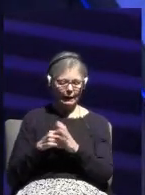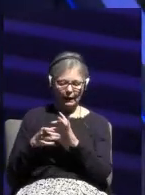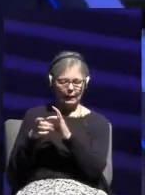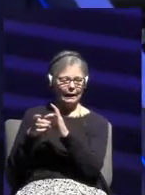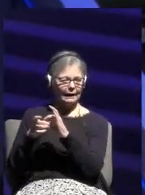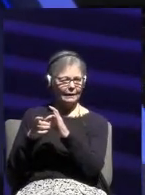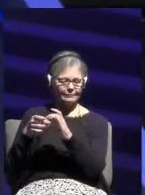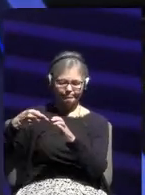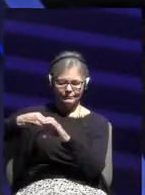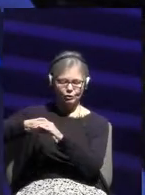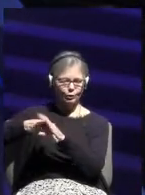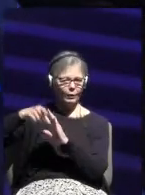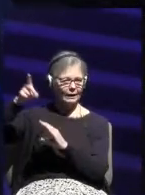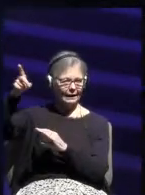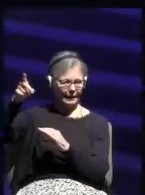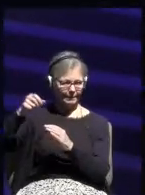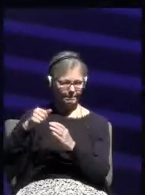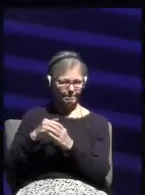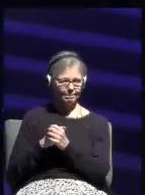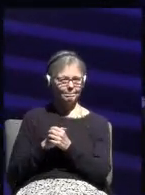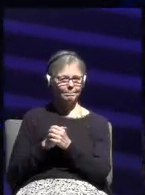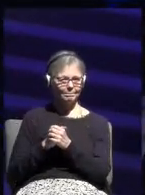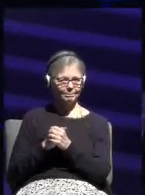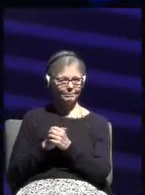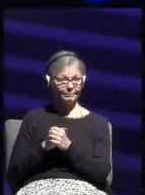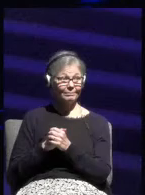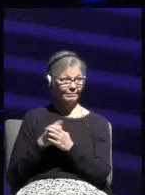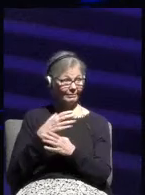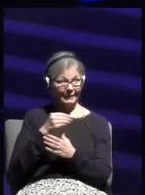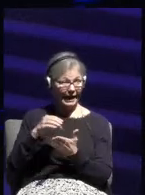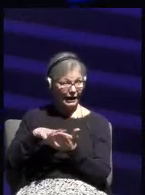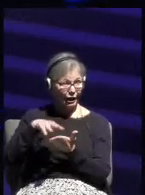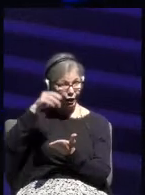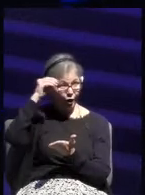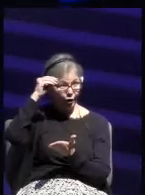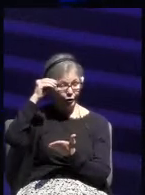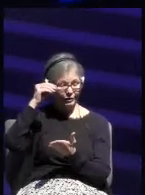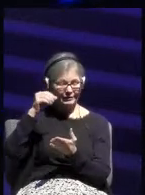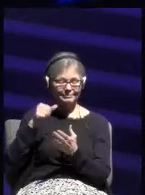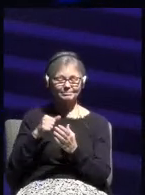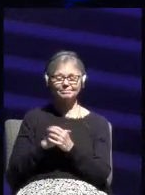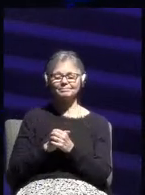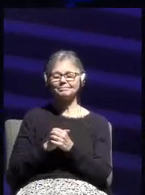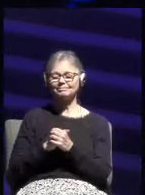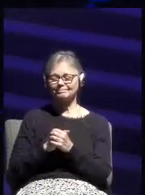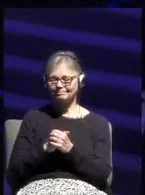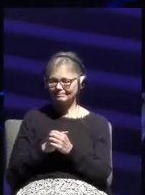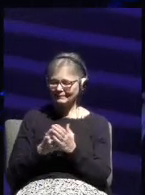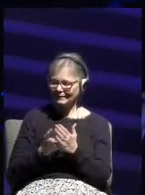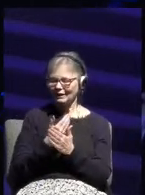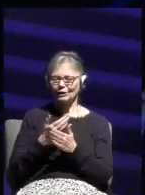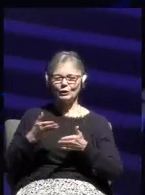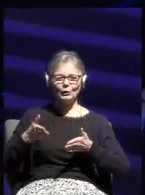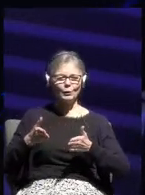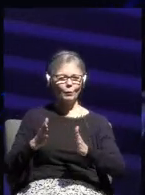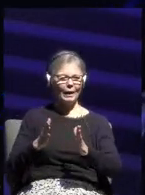me, join me, and learn. Learn a brand new way.